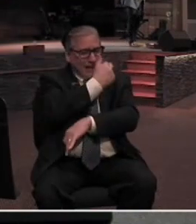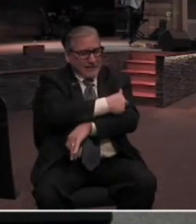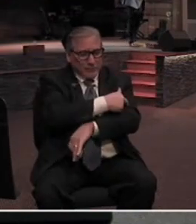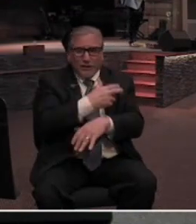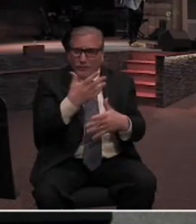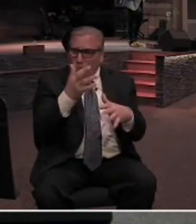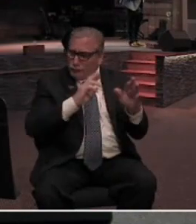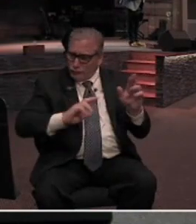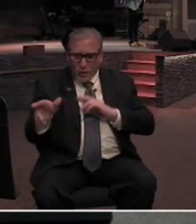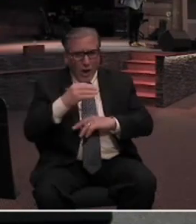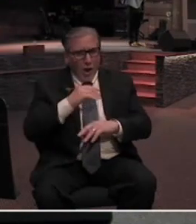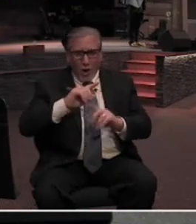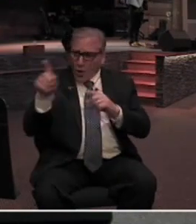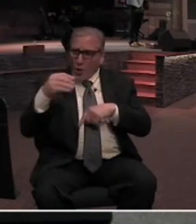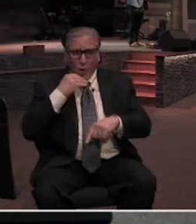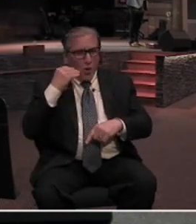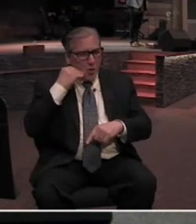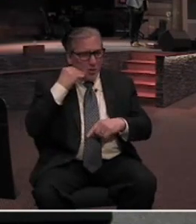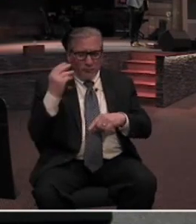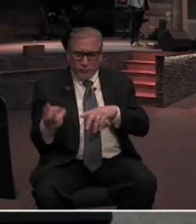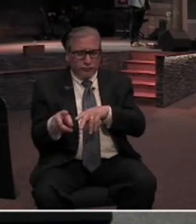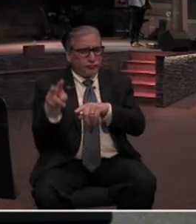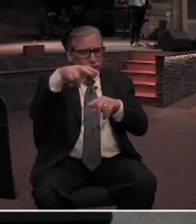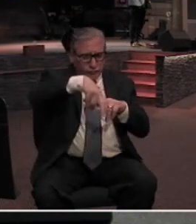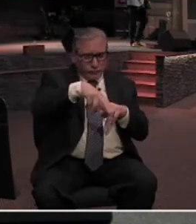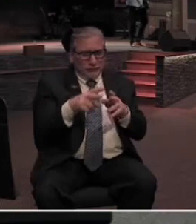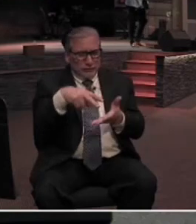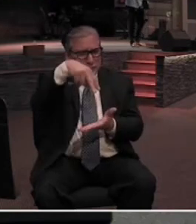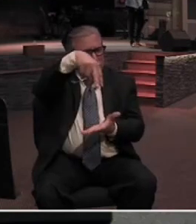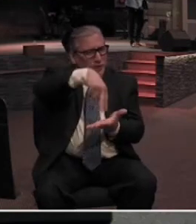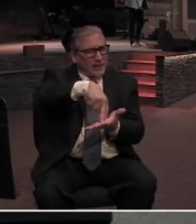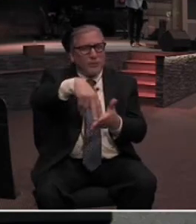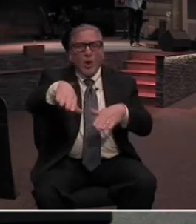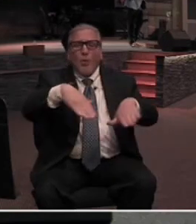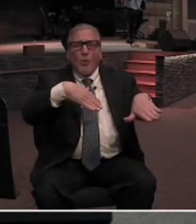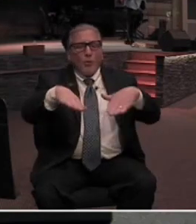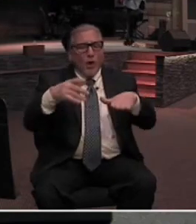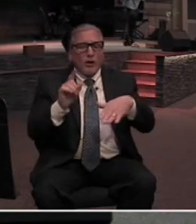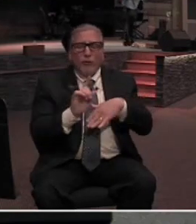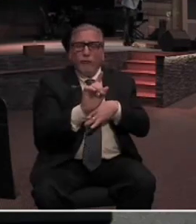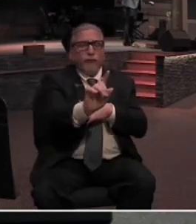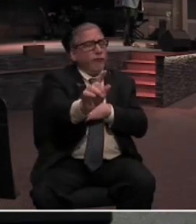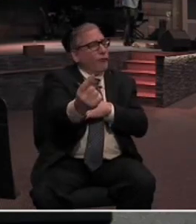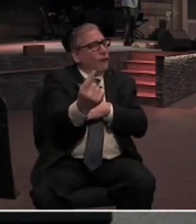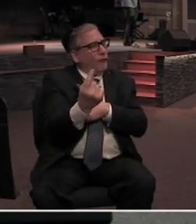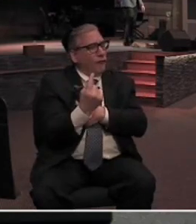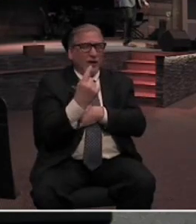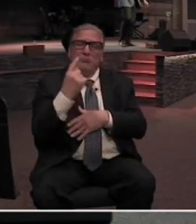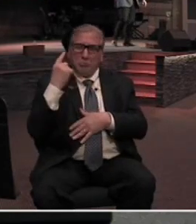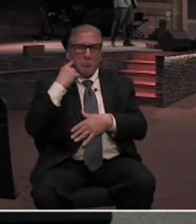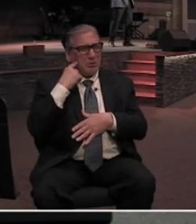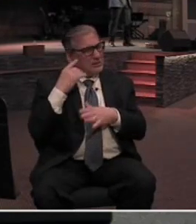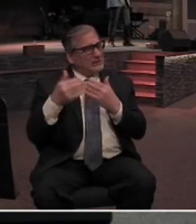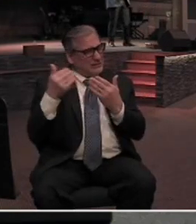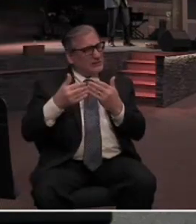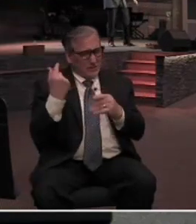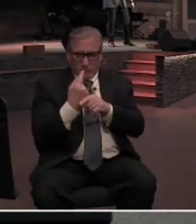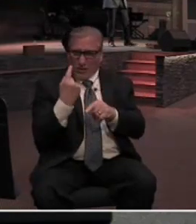of that bed. Stand up. Walk down that hallway and back to your room. Sounds easy. You had